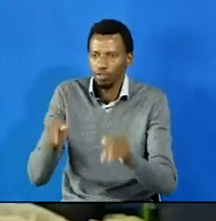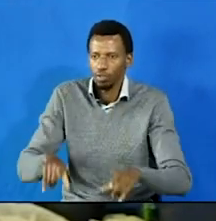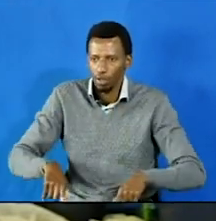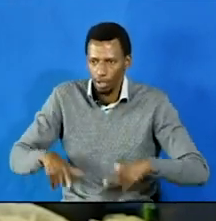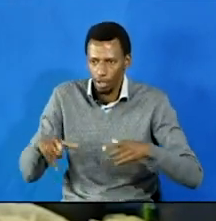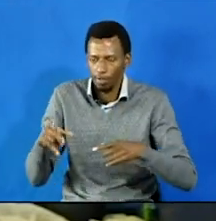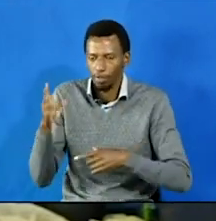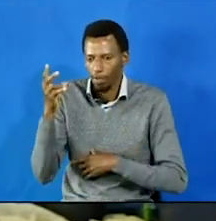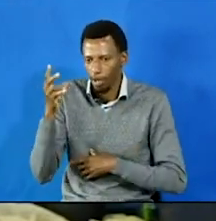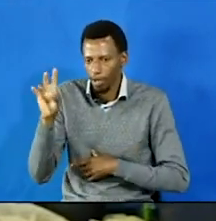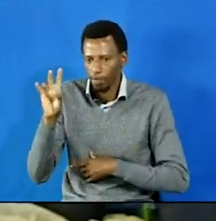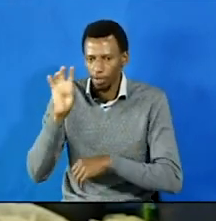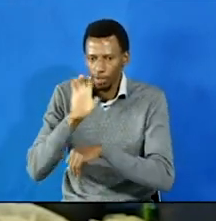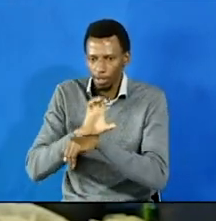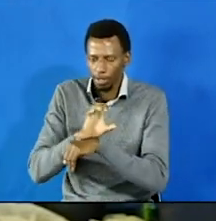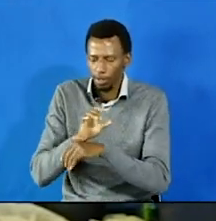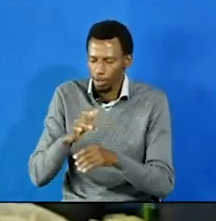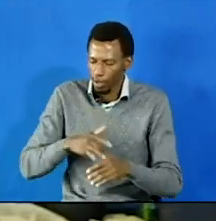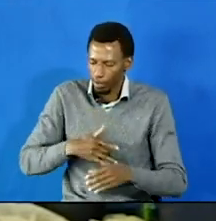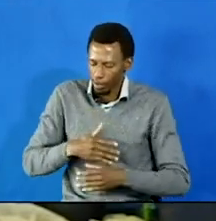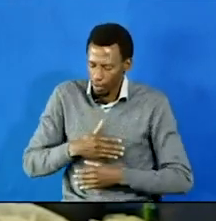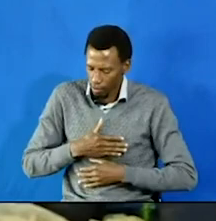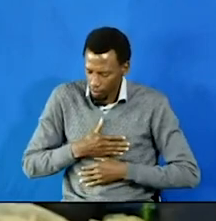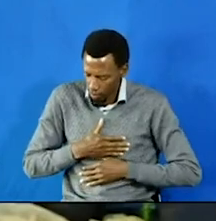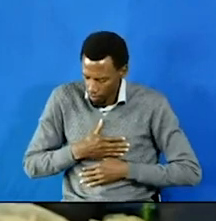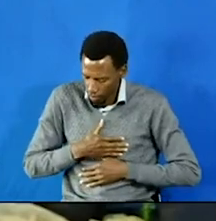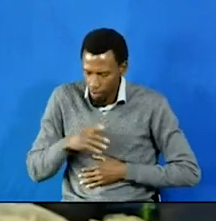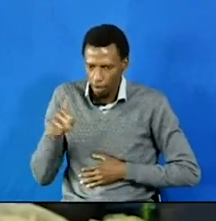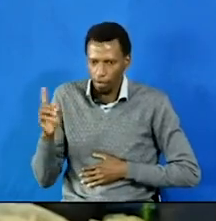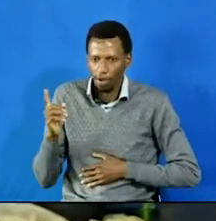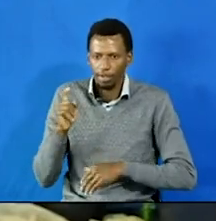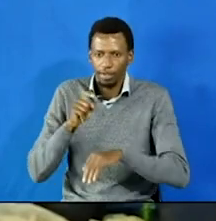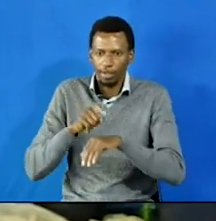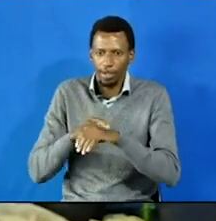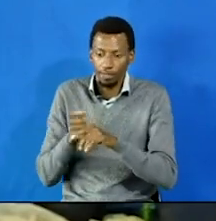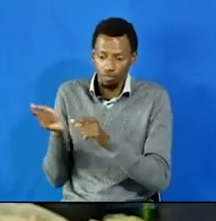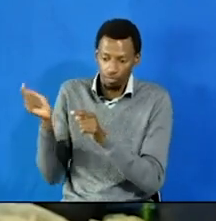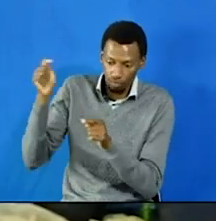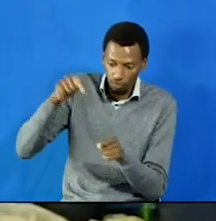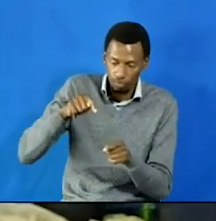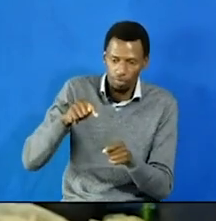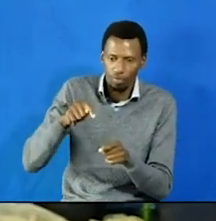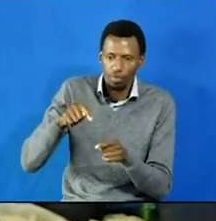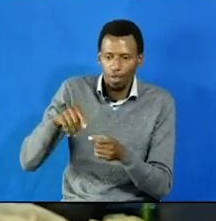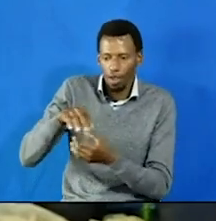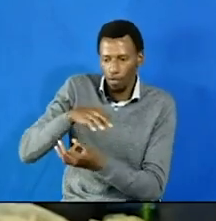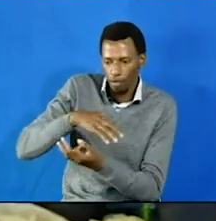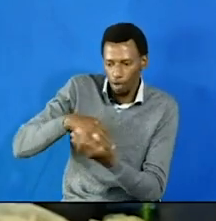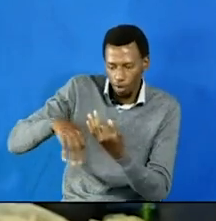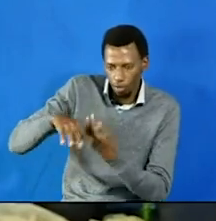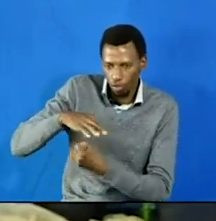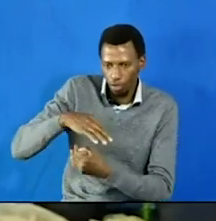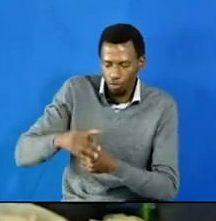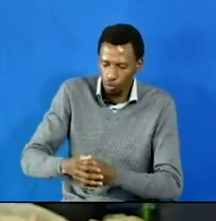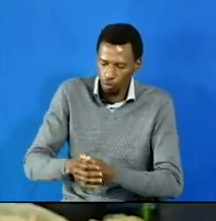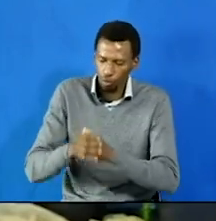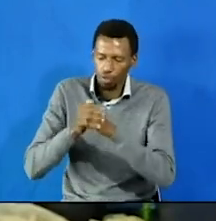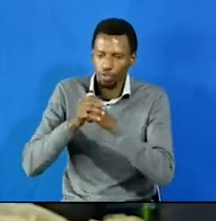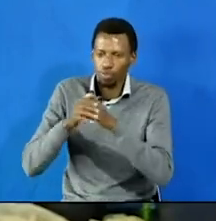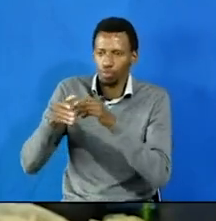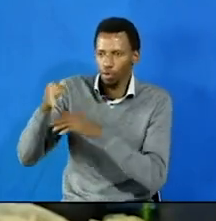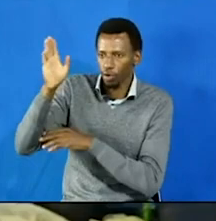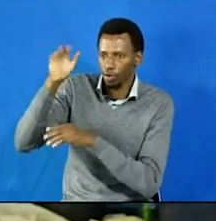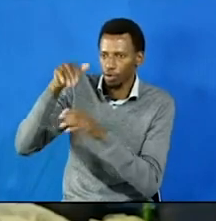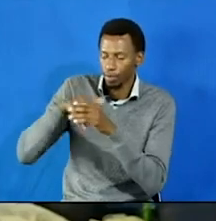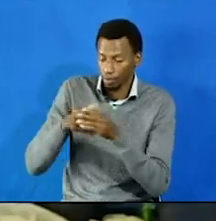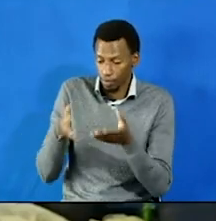I really feel humbled. It's my first time to be here to fellowship with you, to worship our God in this church, and I'm